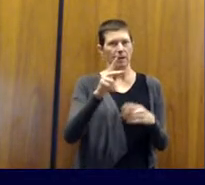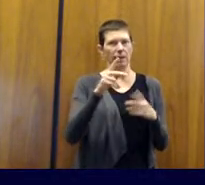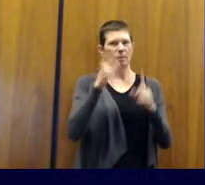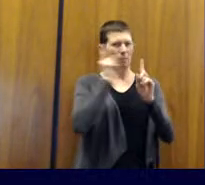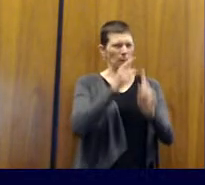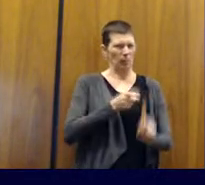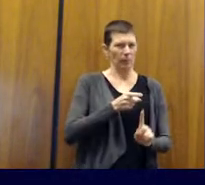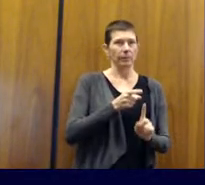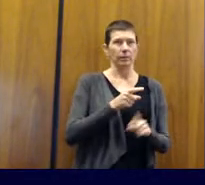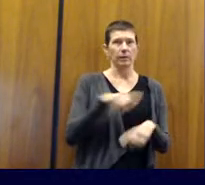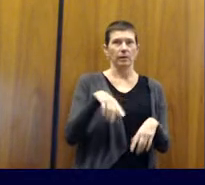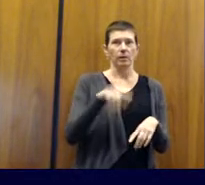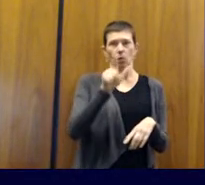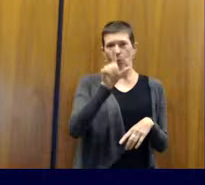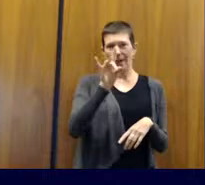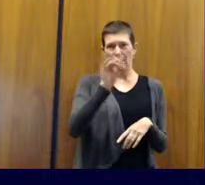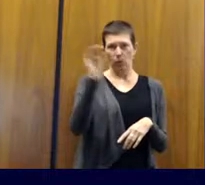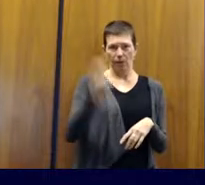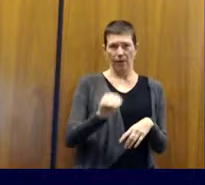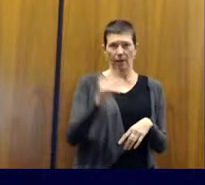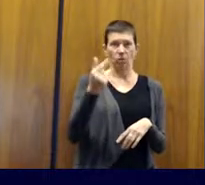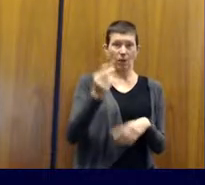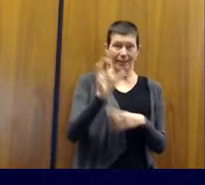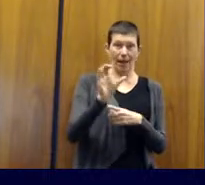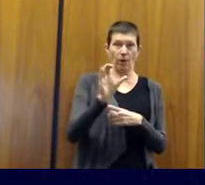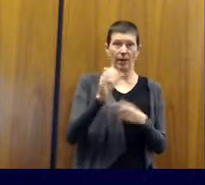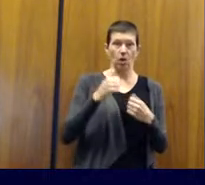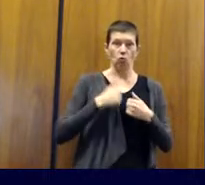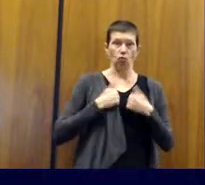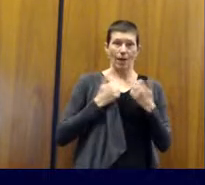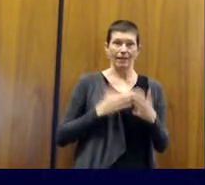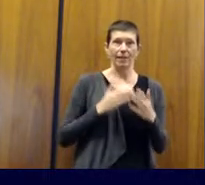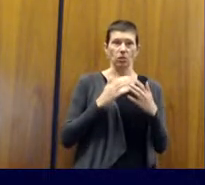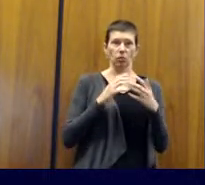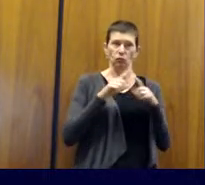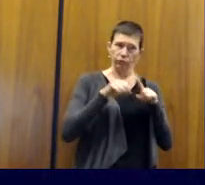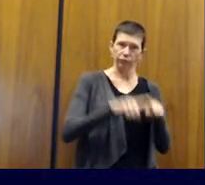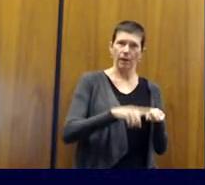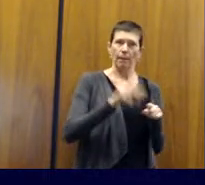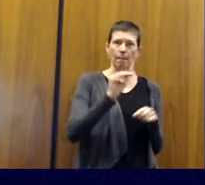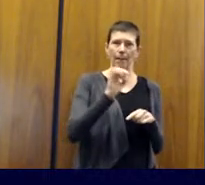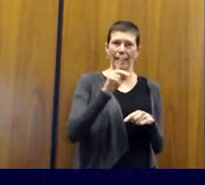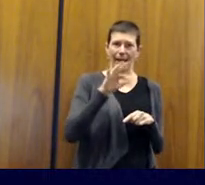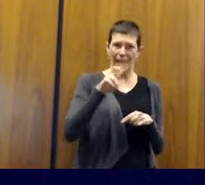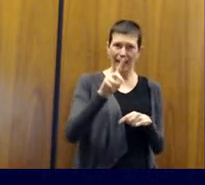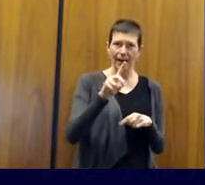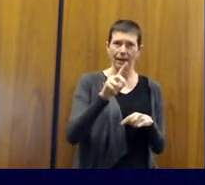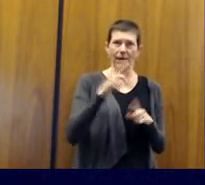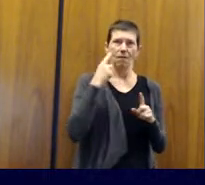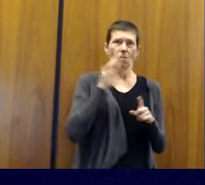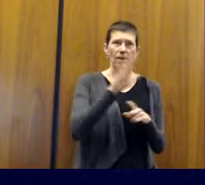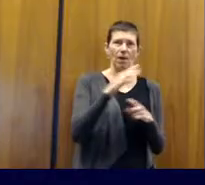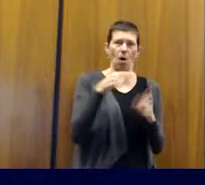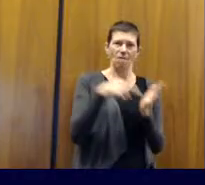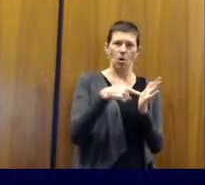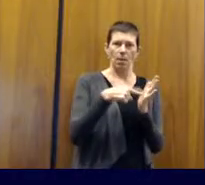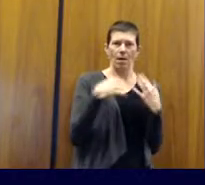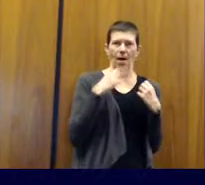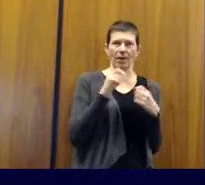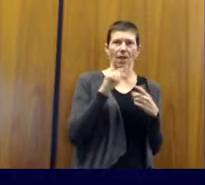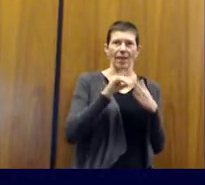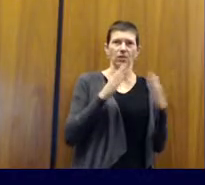highlights. 28% of Genesee County residents rely on Medicaid, specifically for their affordable health care. That's